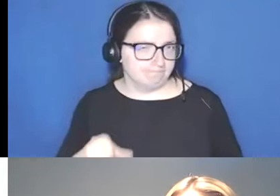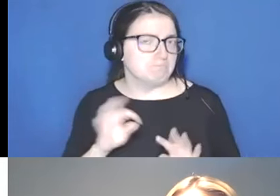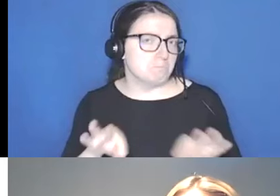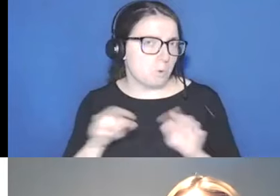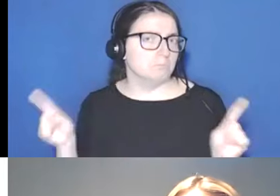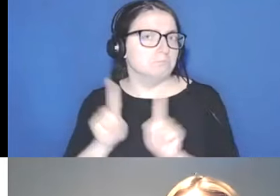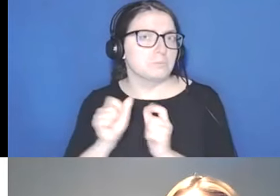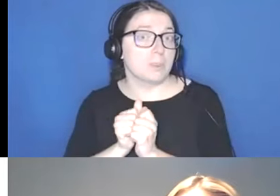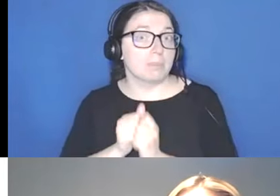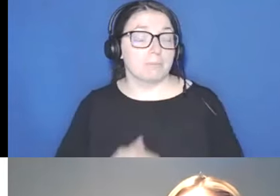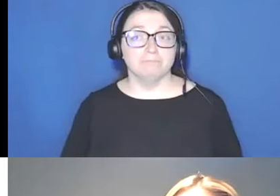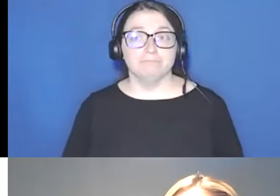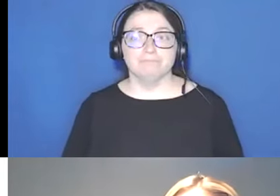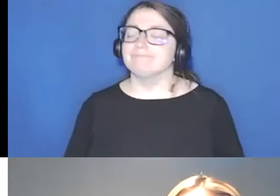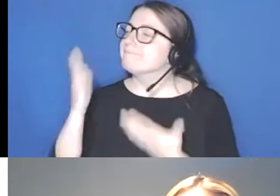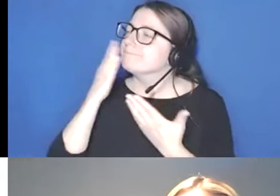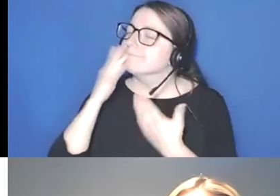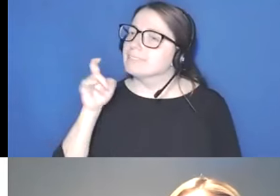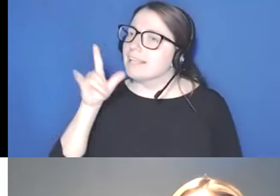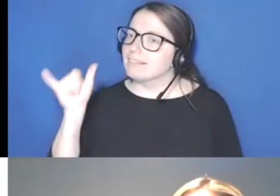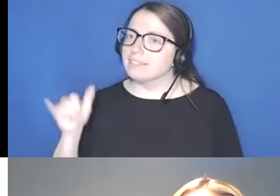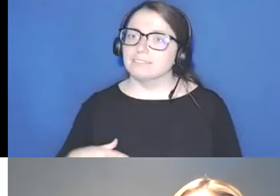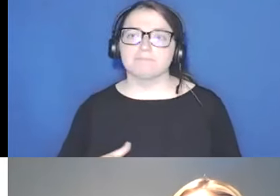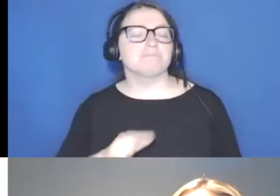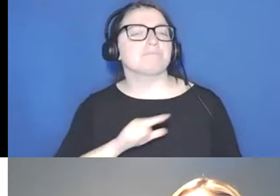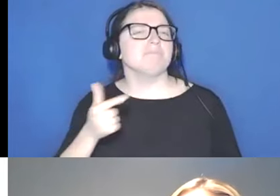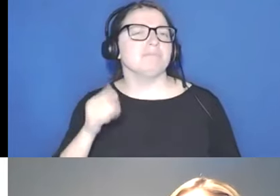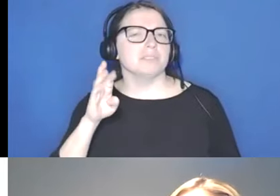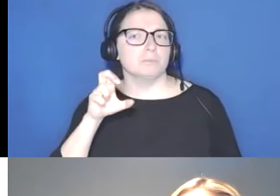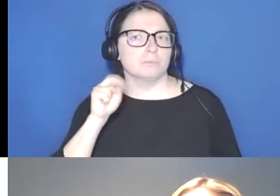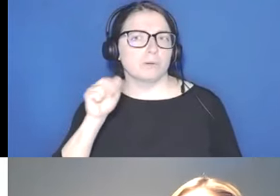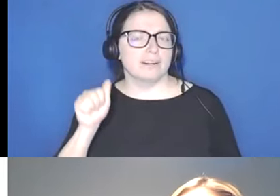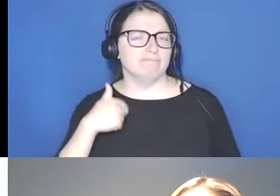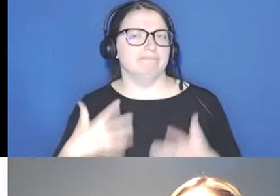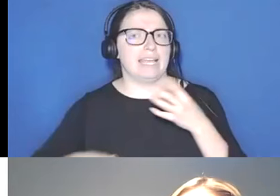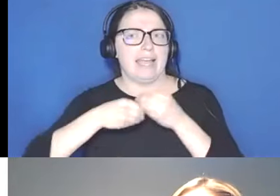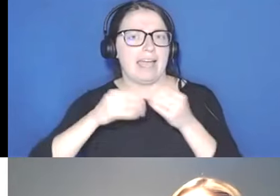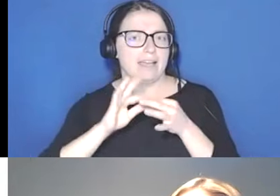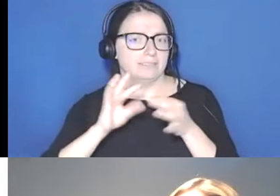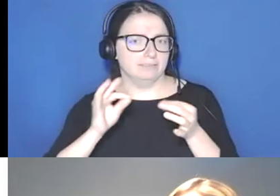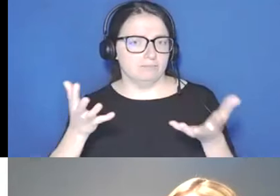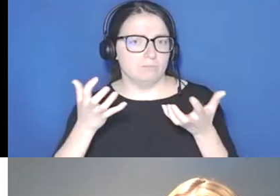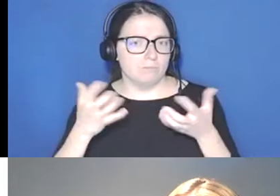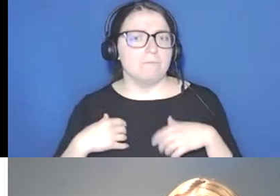Thanks so much, Kelly. I was also going to add too, I think that I always tell people,